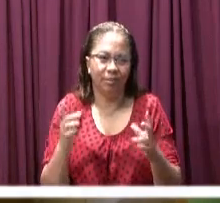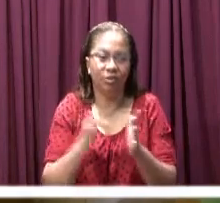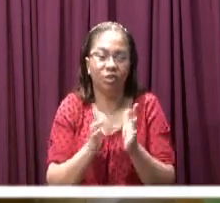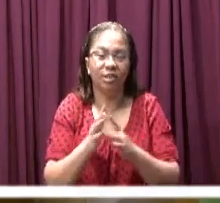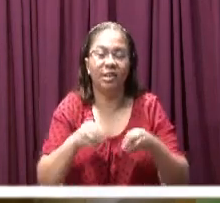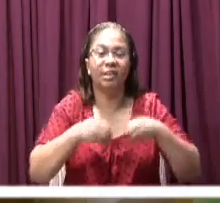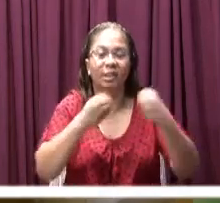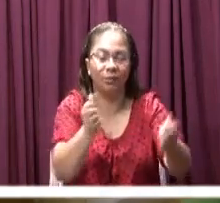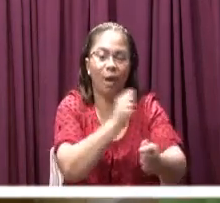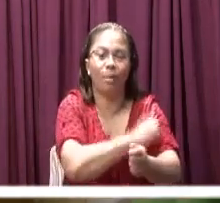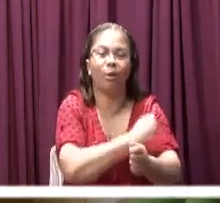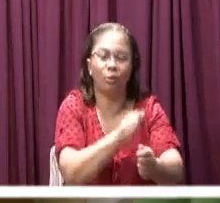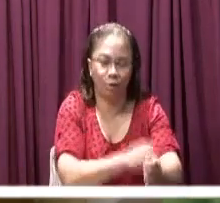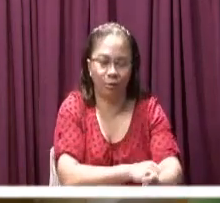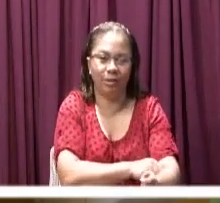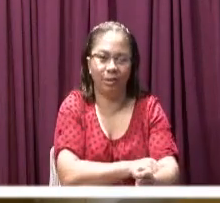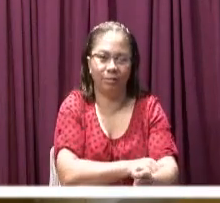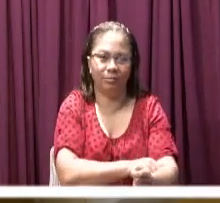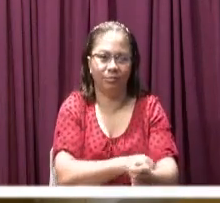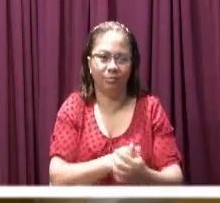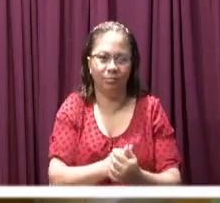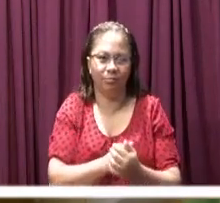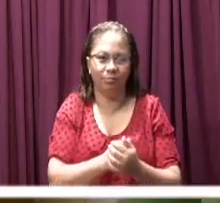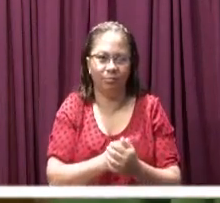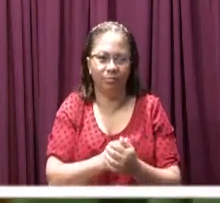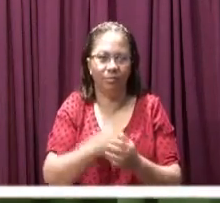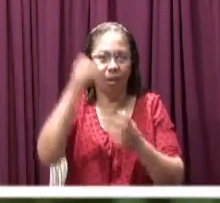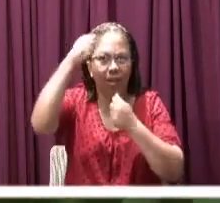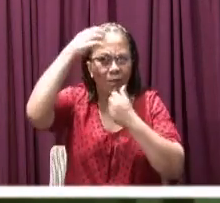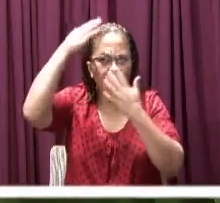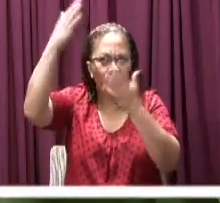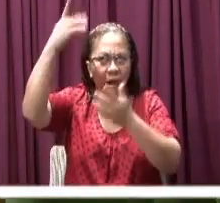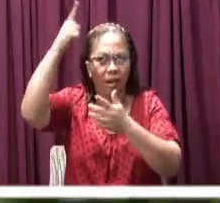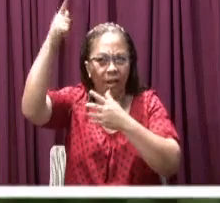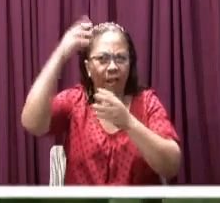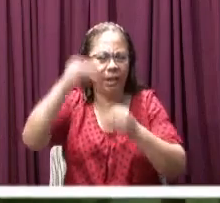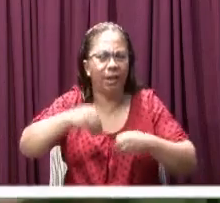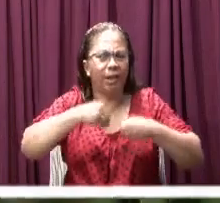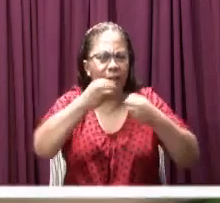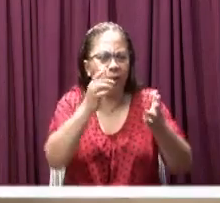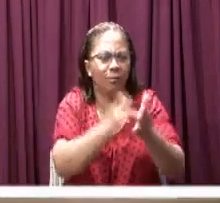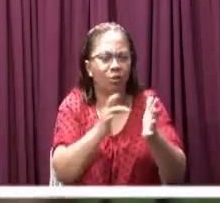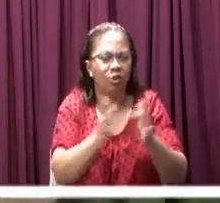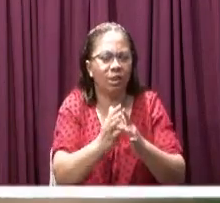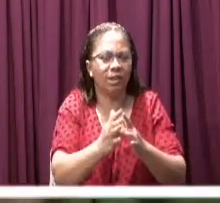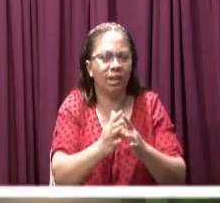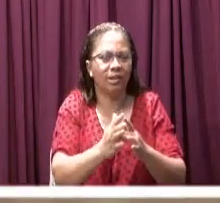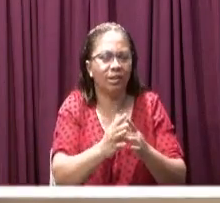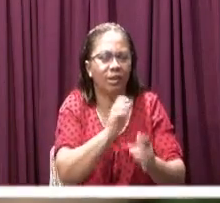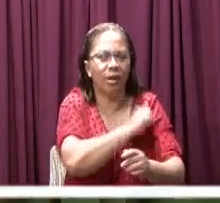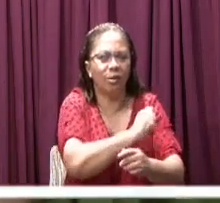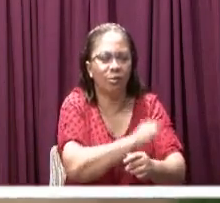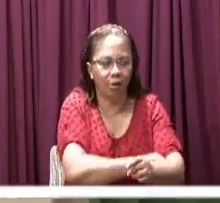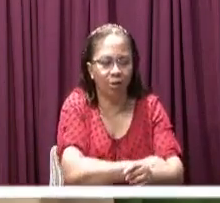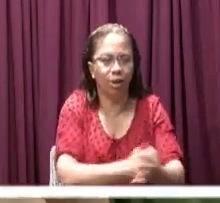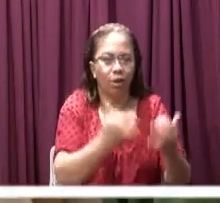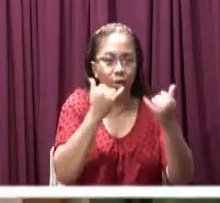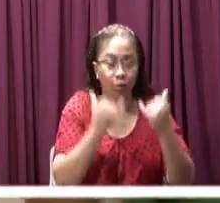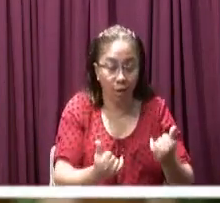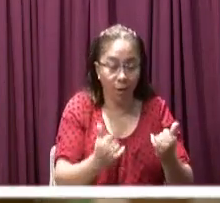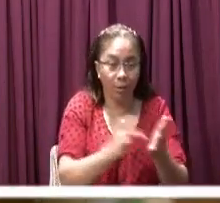The mission that the Father entrusted to Jesus, Jesus is now entrusting to the